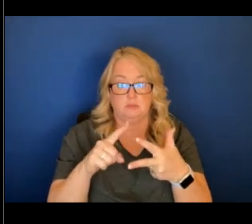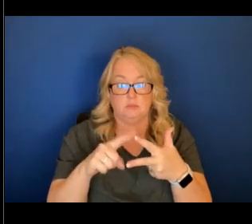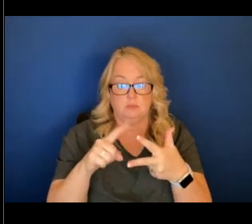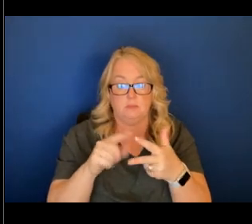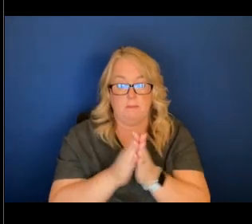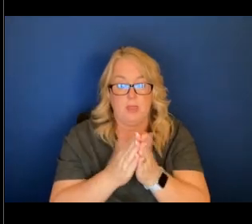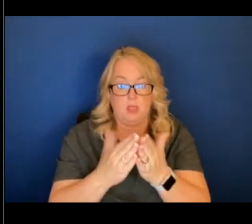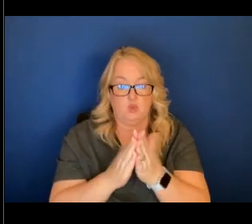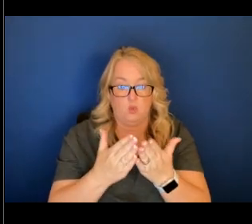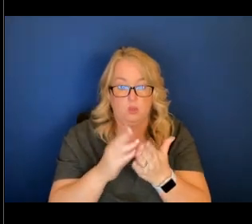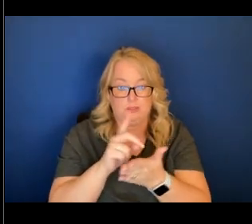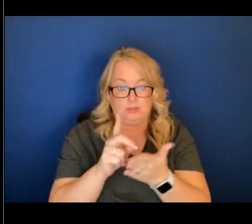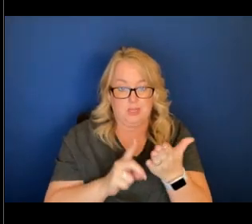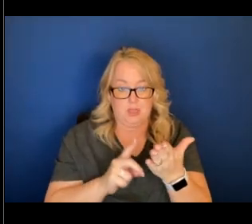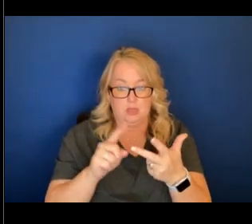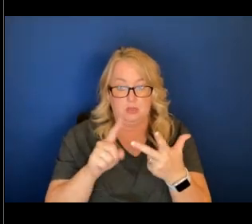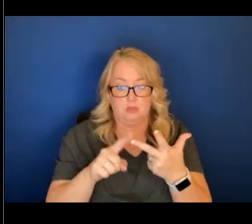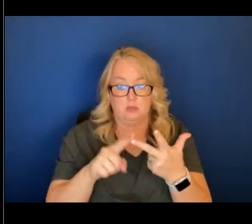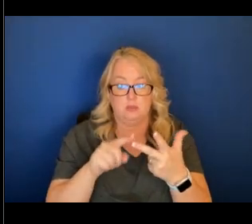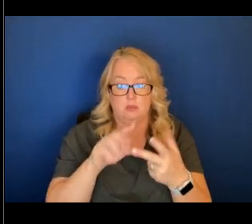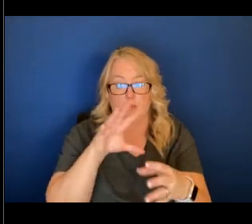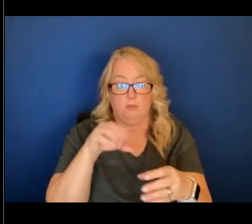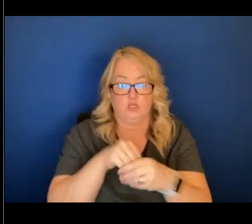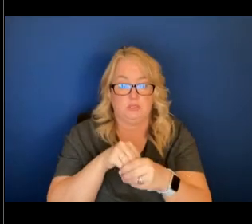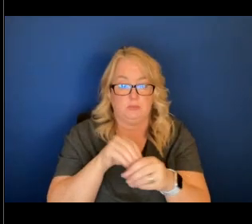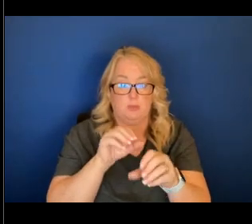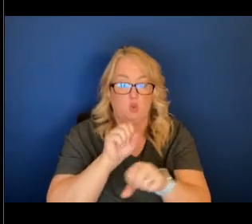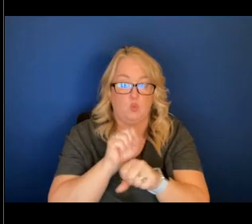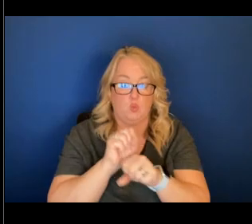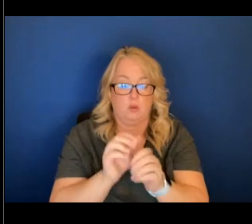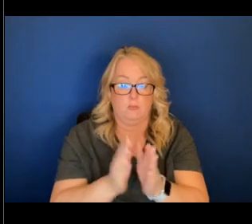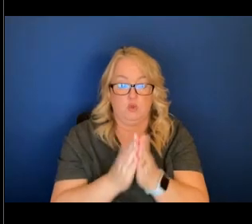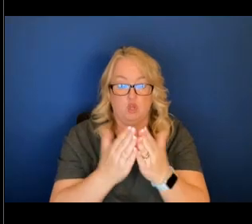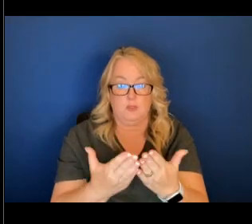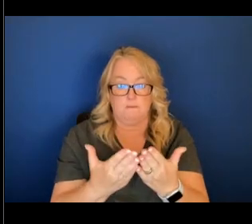Design Manual, and the Participant Workbook.